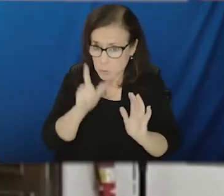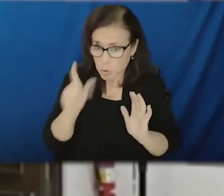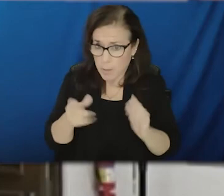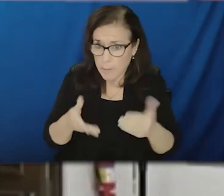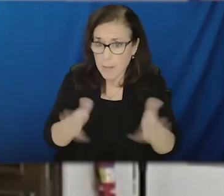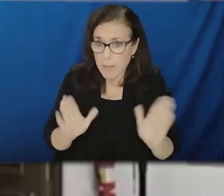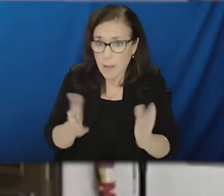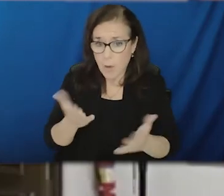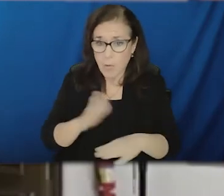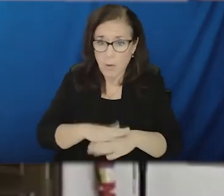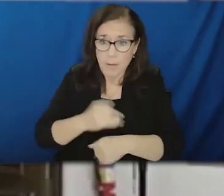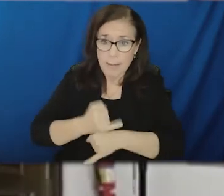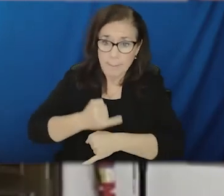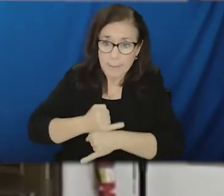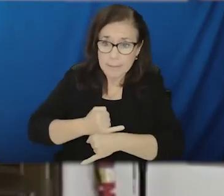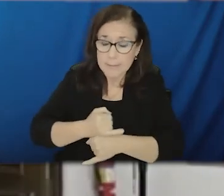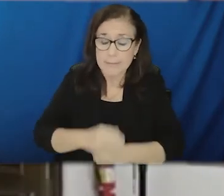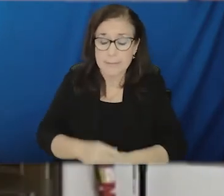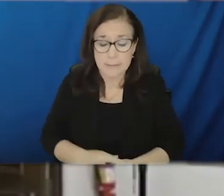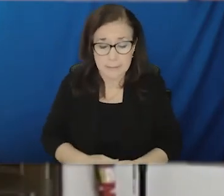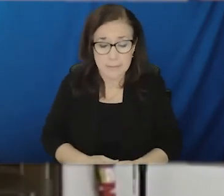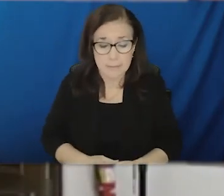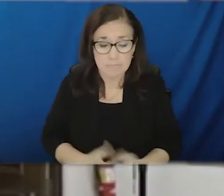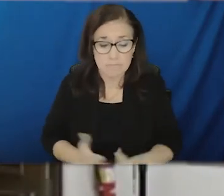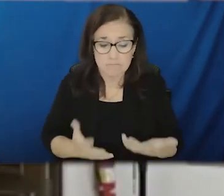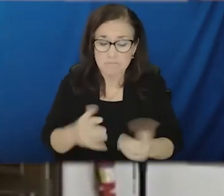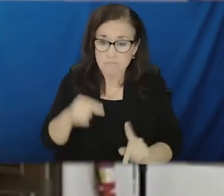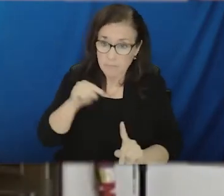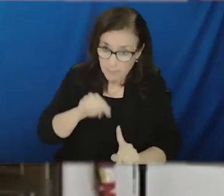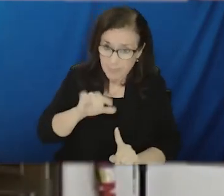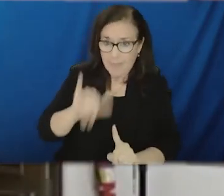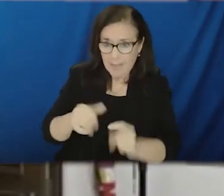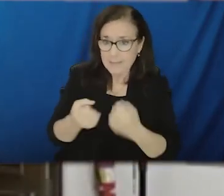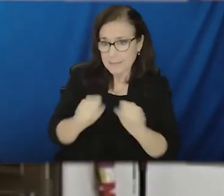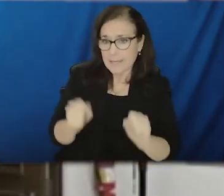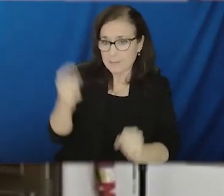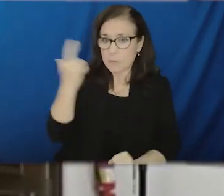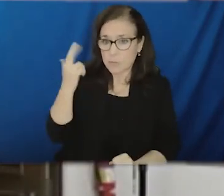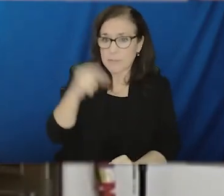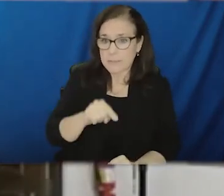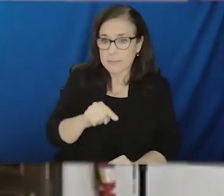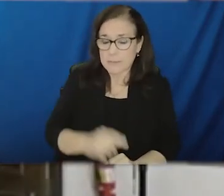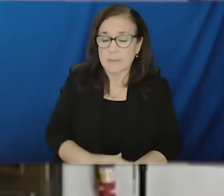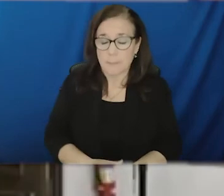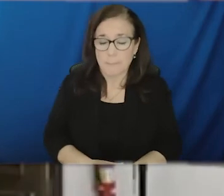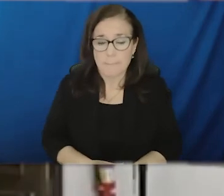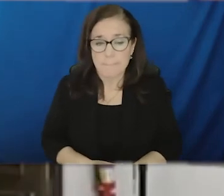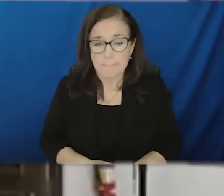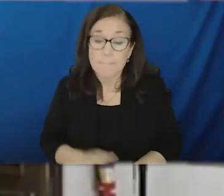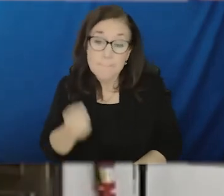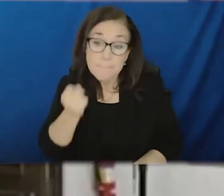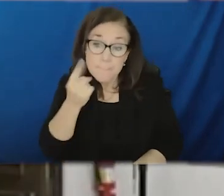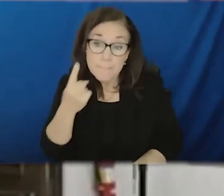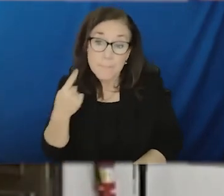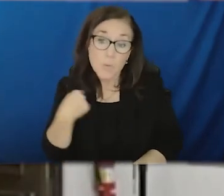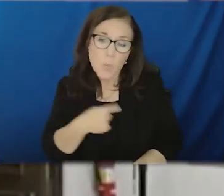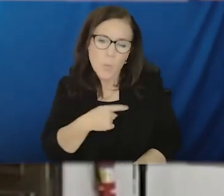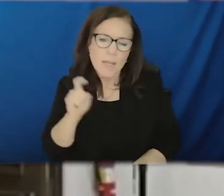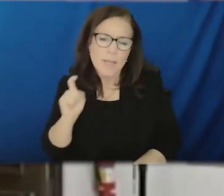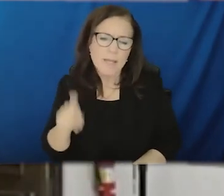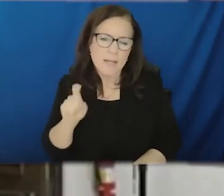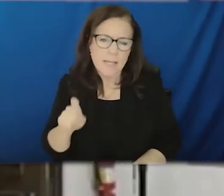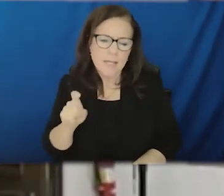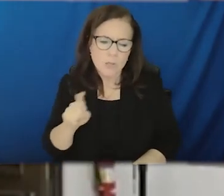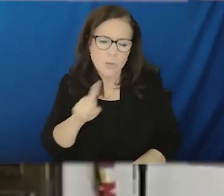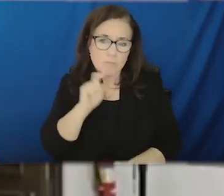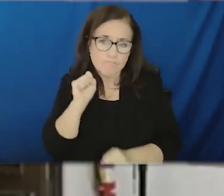school because for safety reasons. So we have to be certain that we understand what is